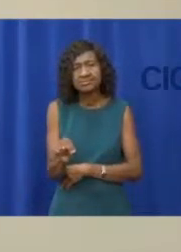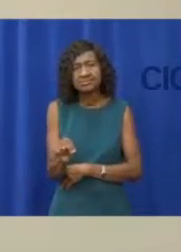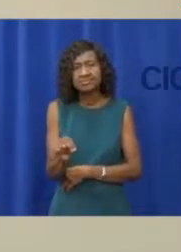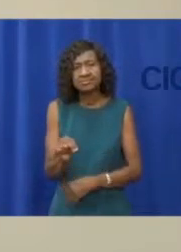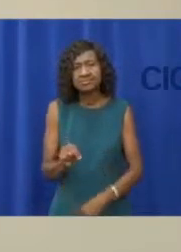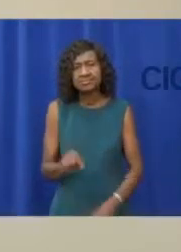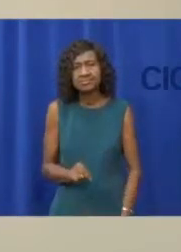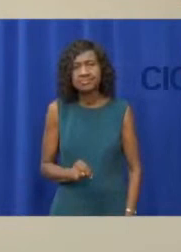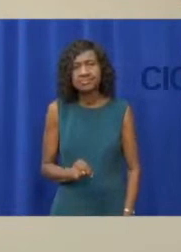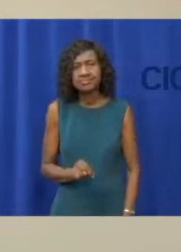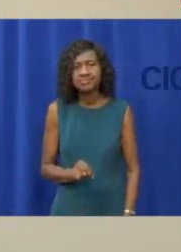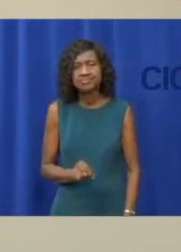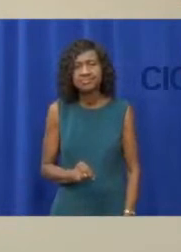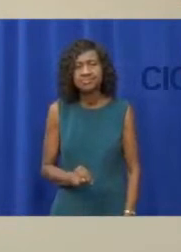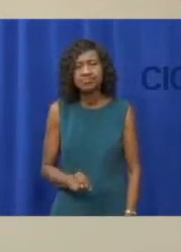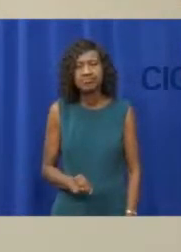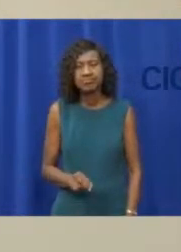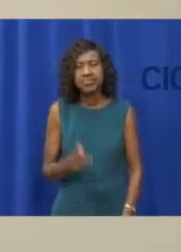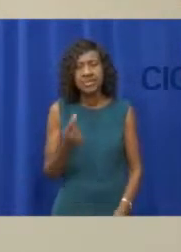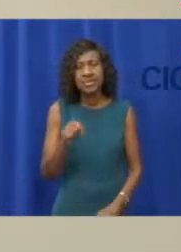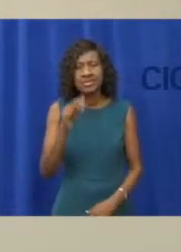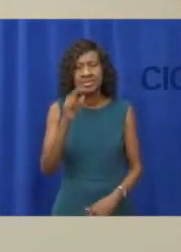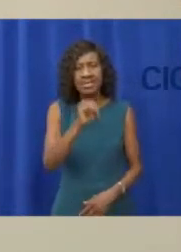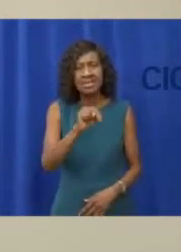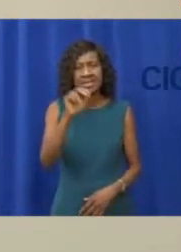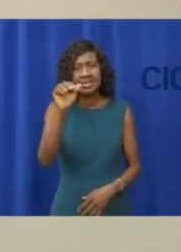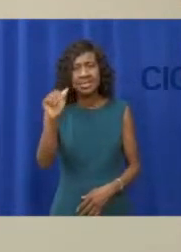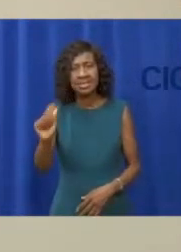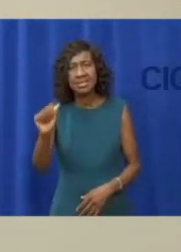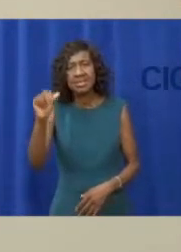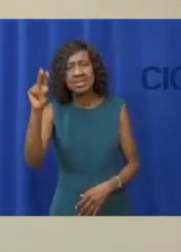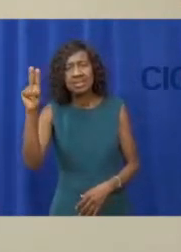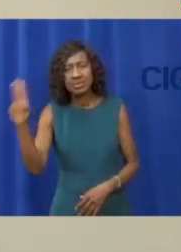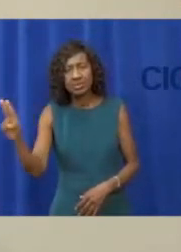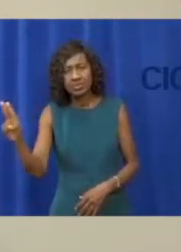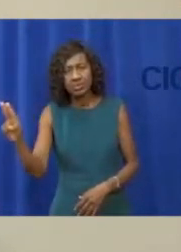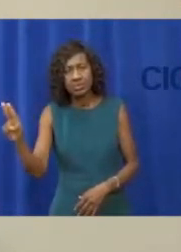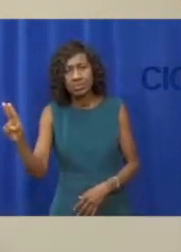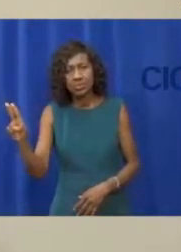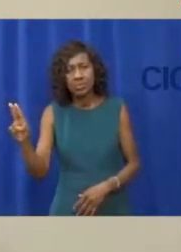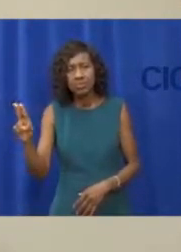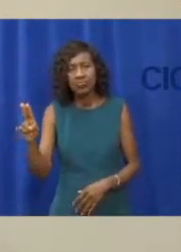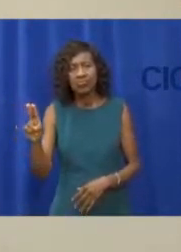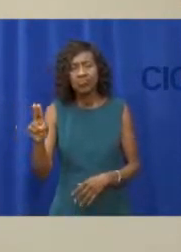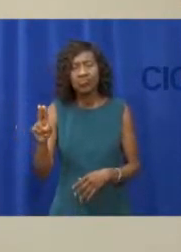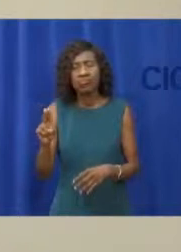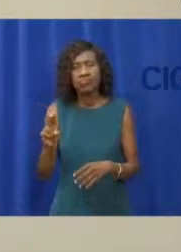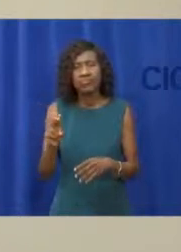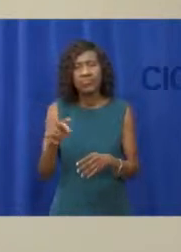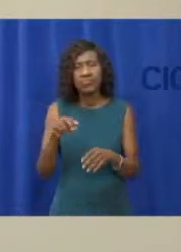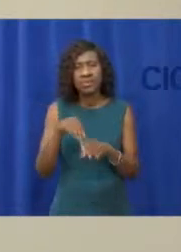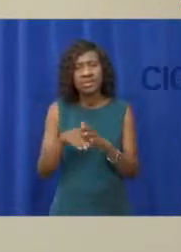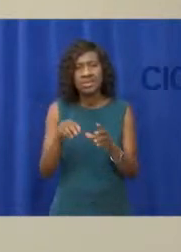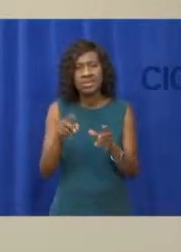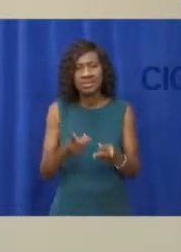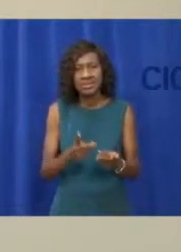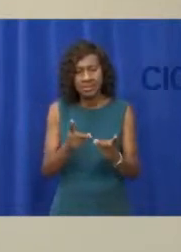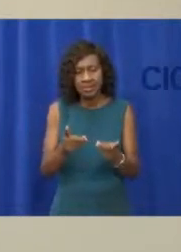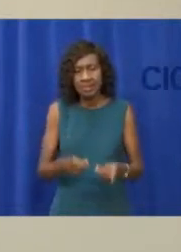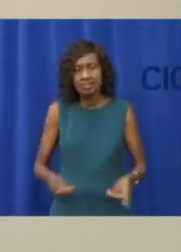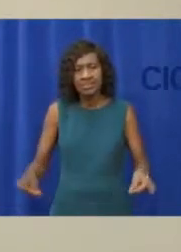So the NAU, the Needs Assessment Unit, which is a unit under the Department of Children and Family Services,